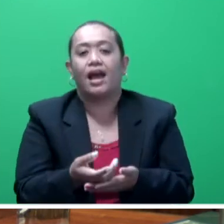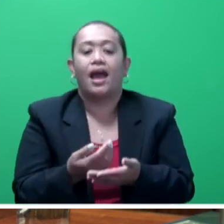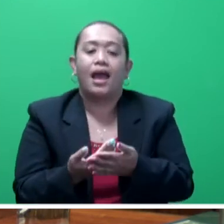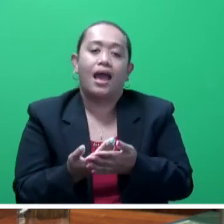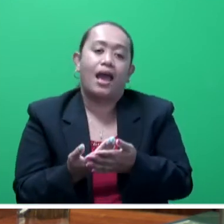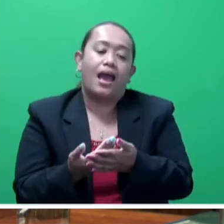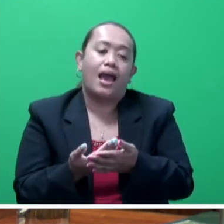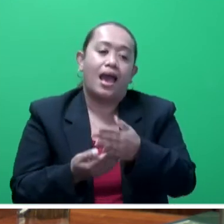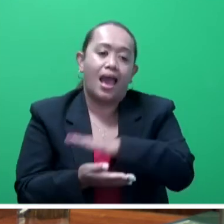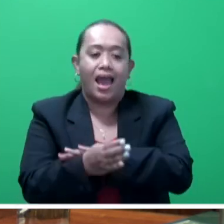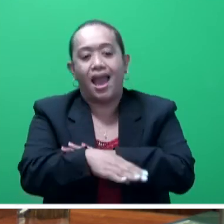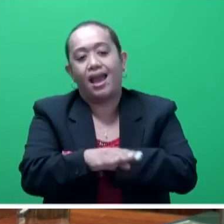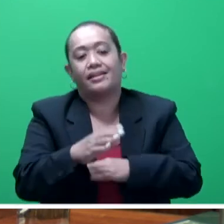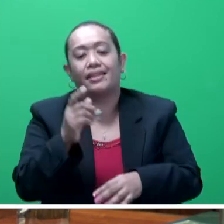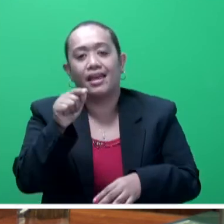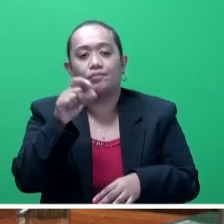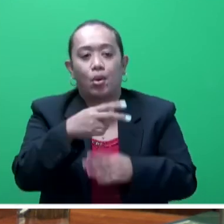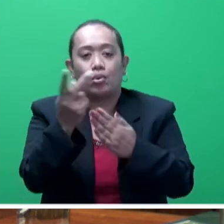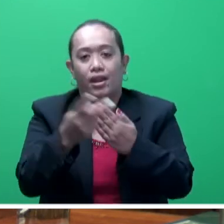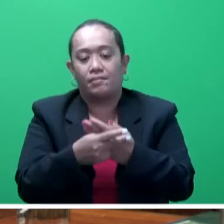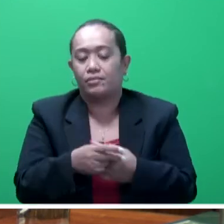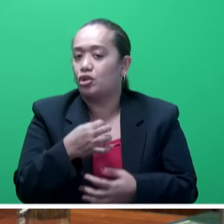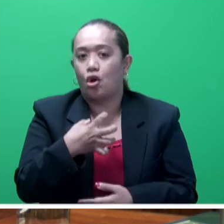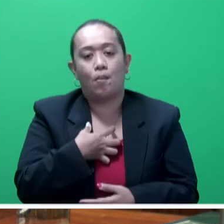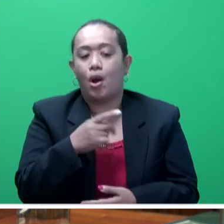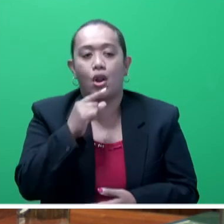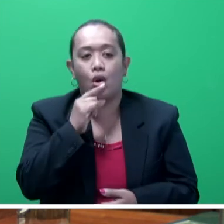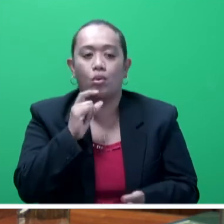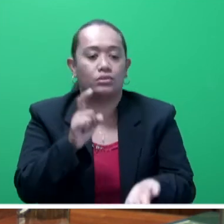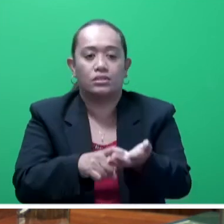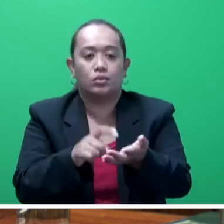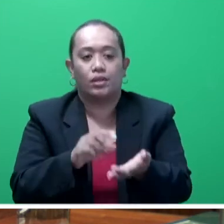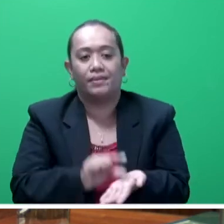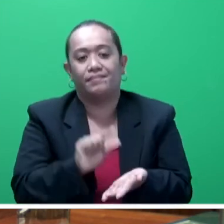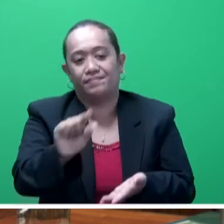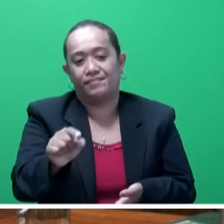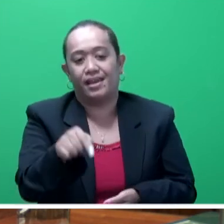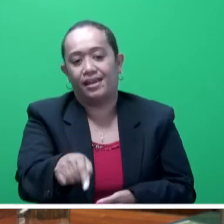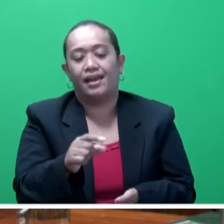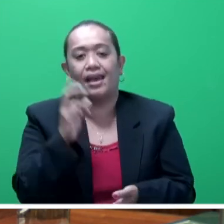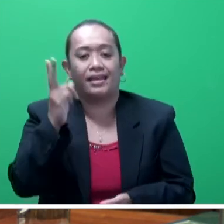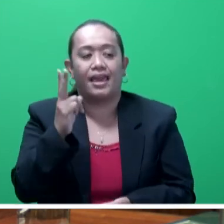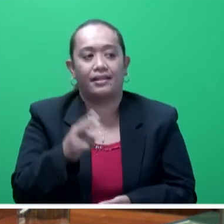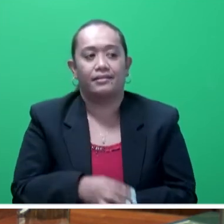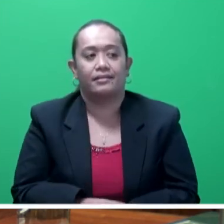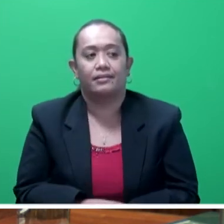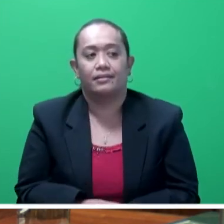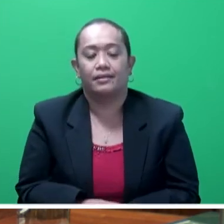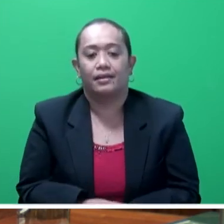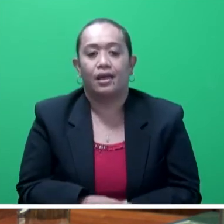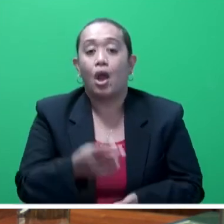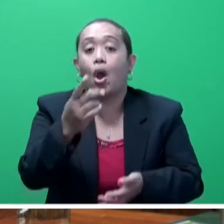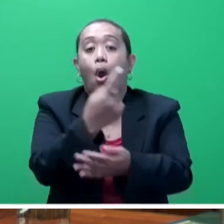No further loans will be granted by the Housing Authority within 10 years of receiving this assistance unless the total amount